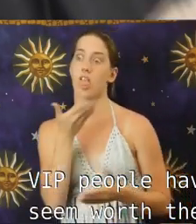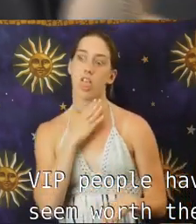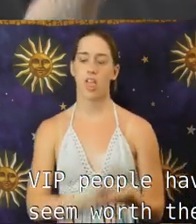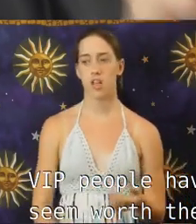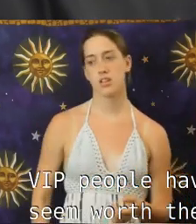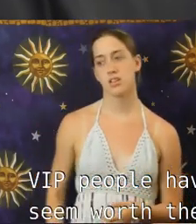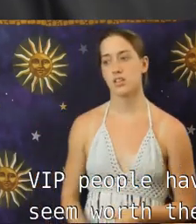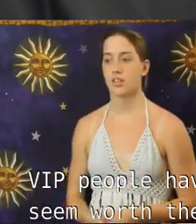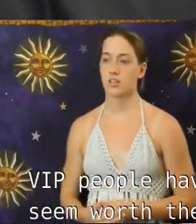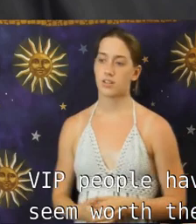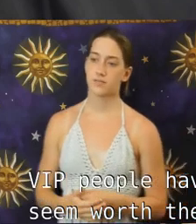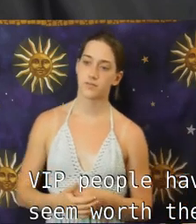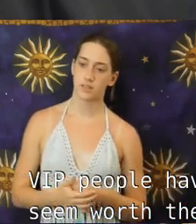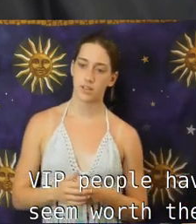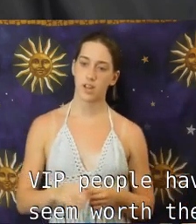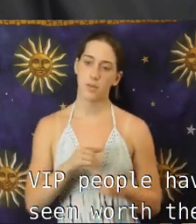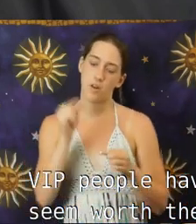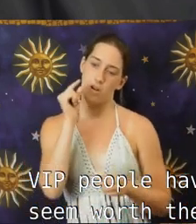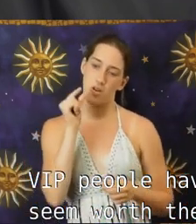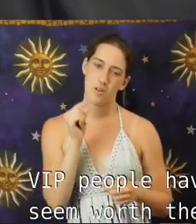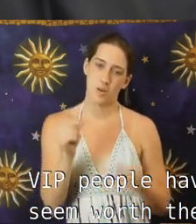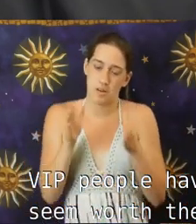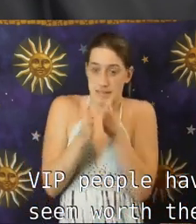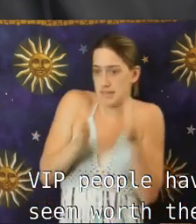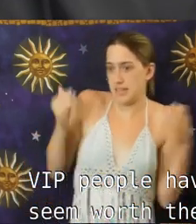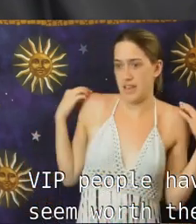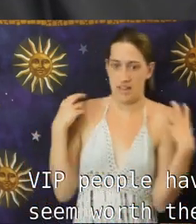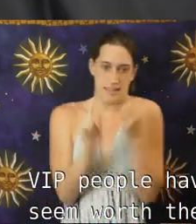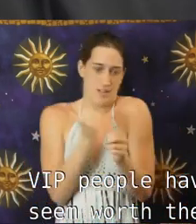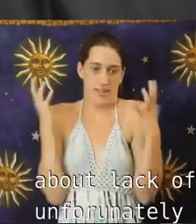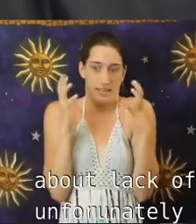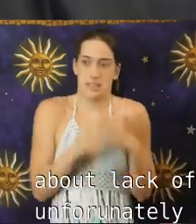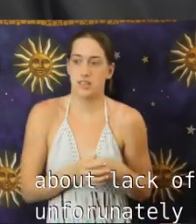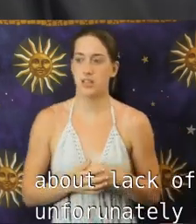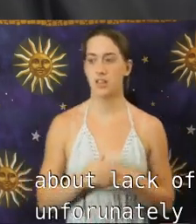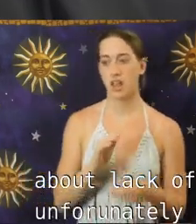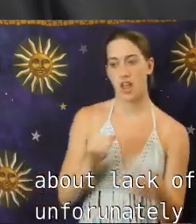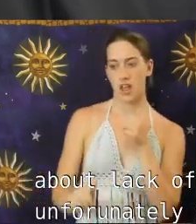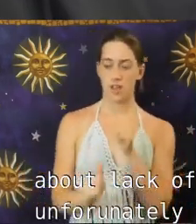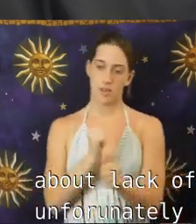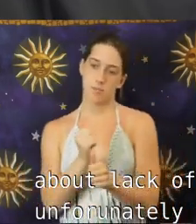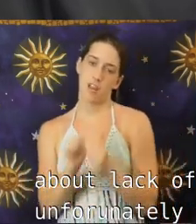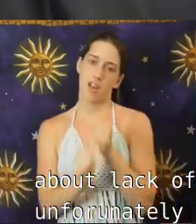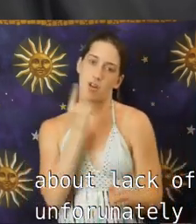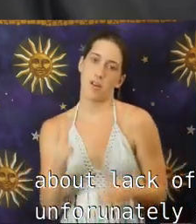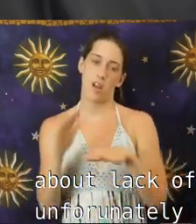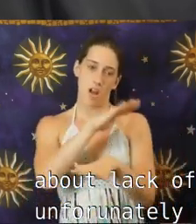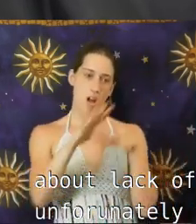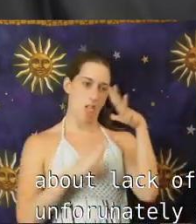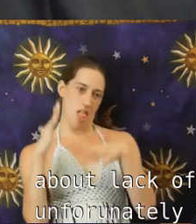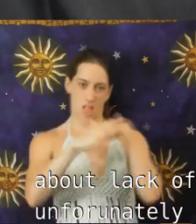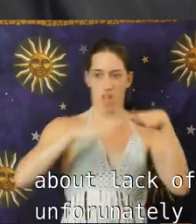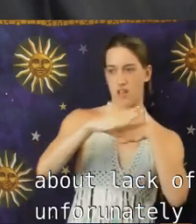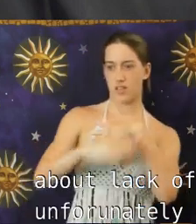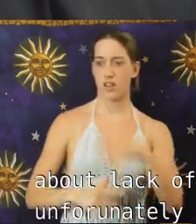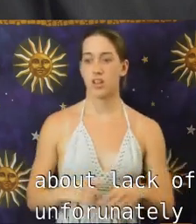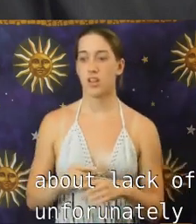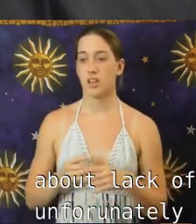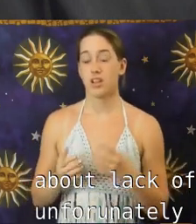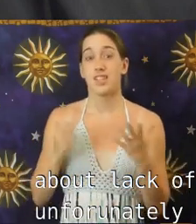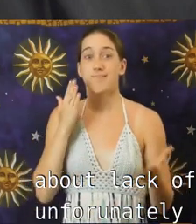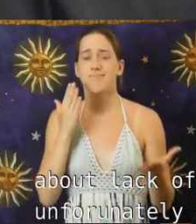But there were some girls kind of complaining about lack of personal space because everyone was